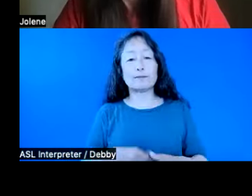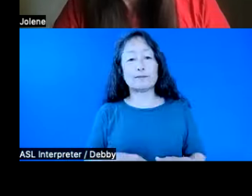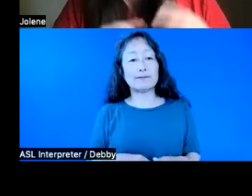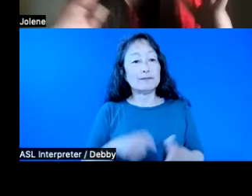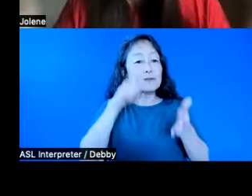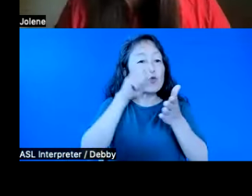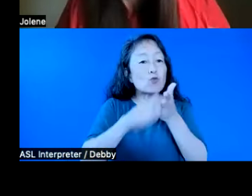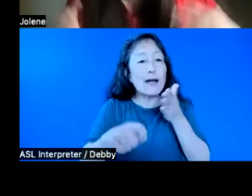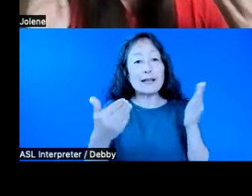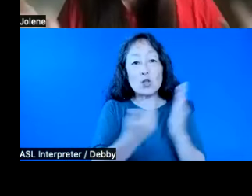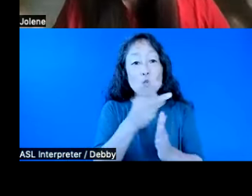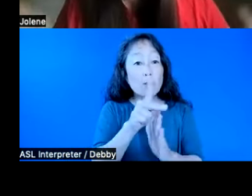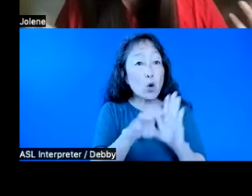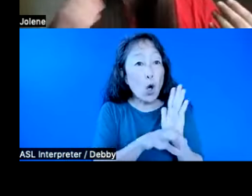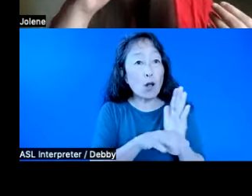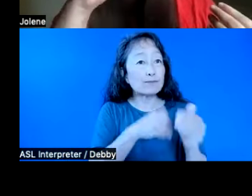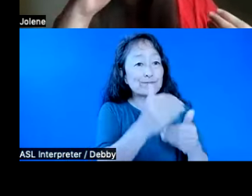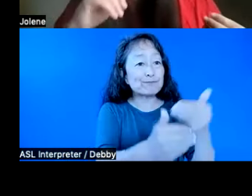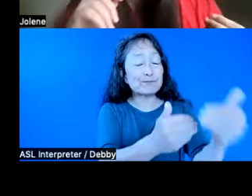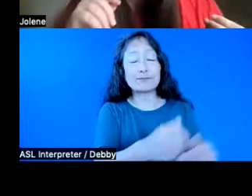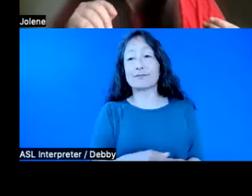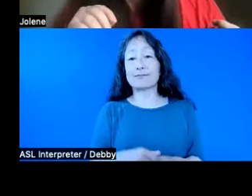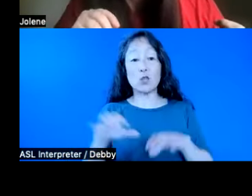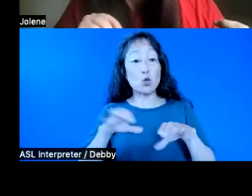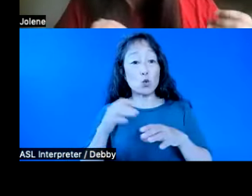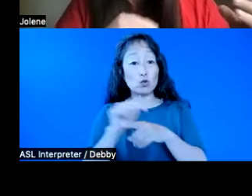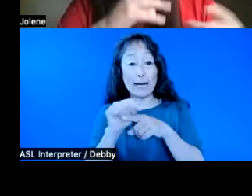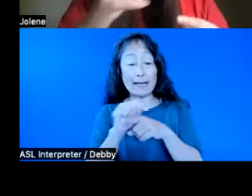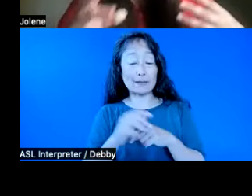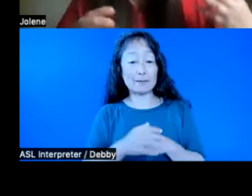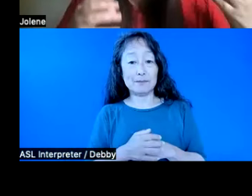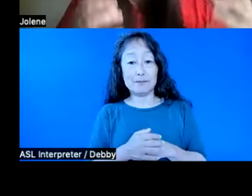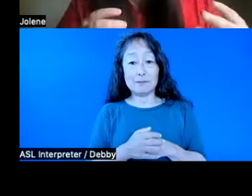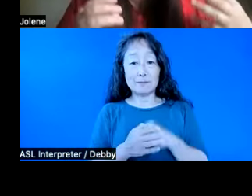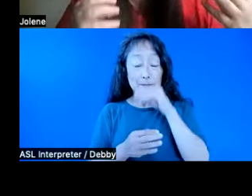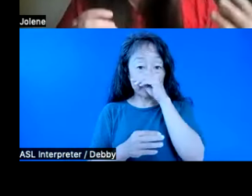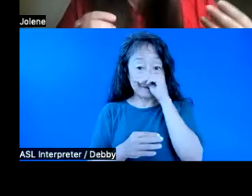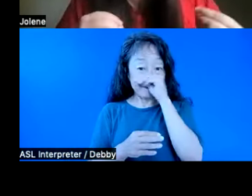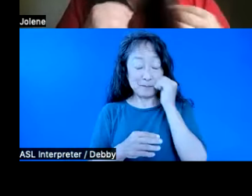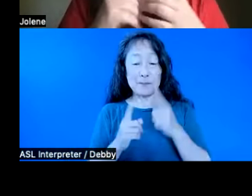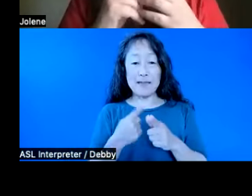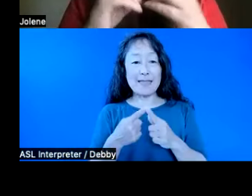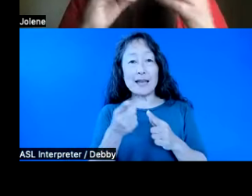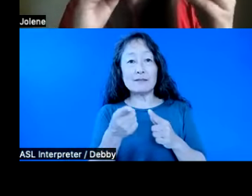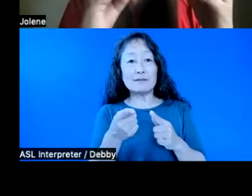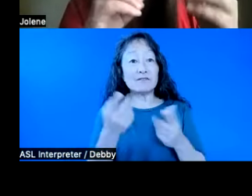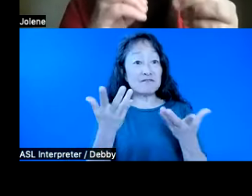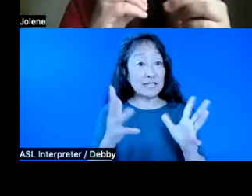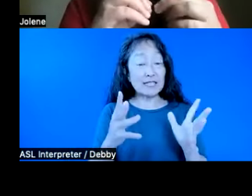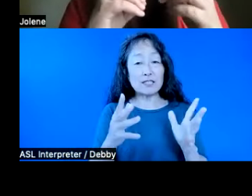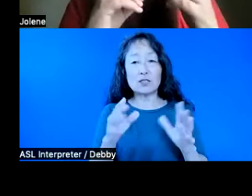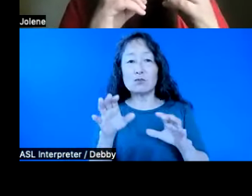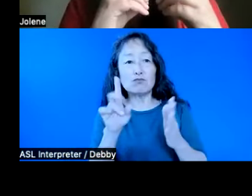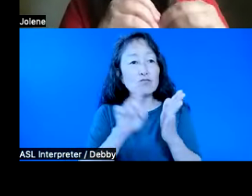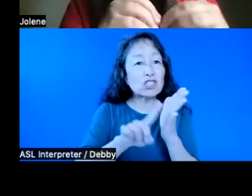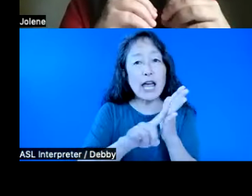you do these trainings or whatever it may be. And then you're acting, you're checking. And I think that check